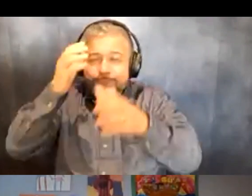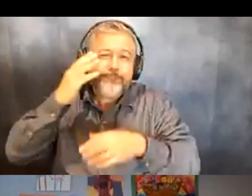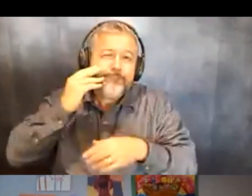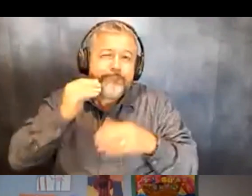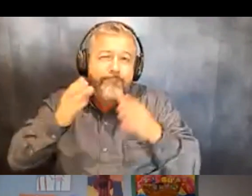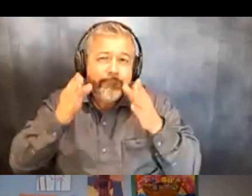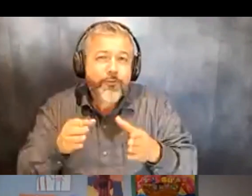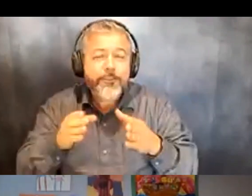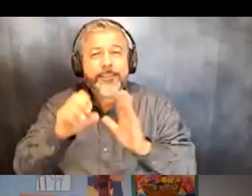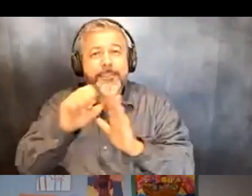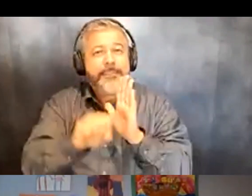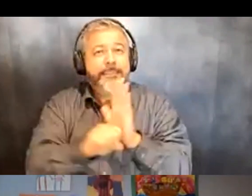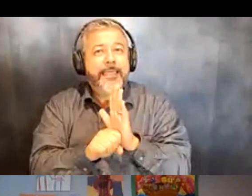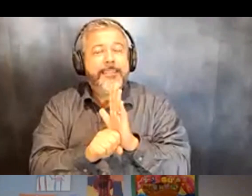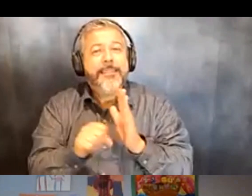state